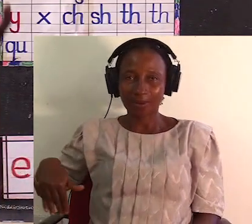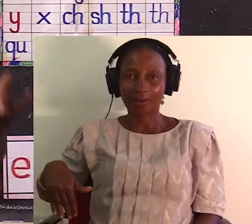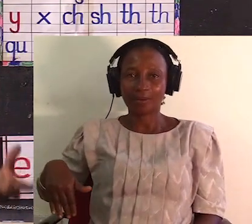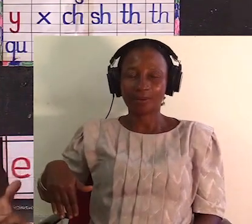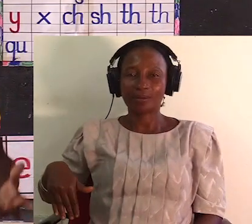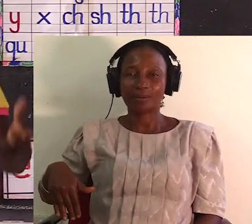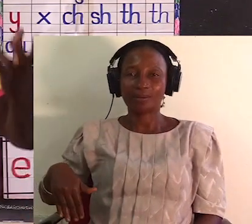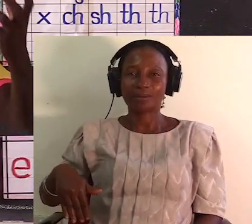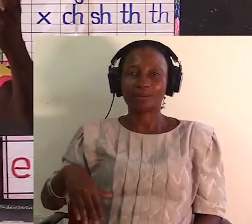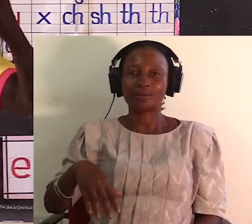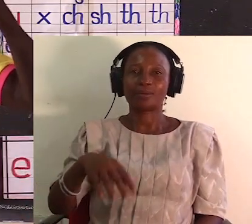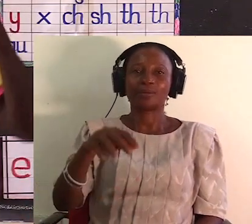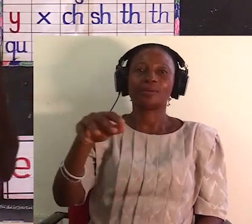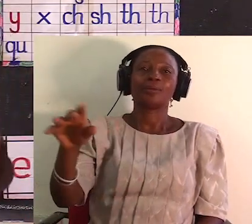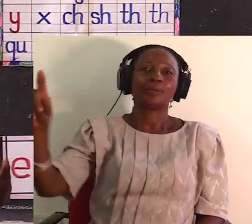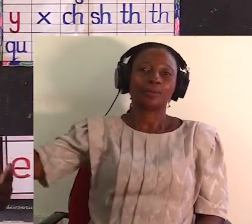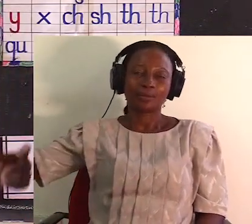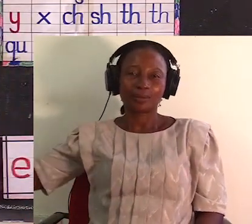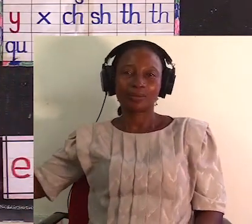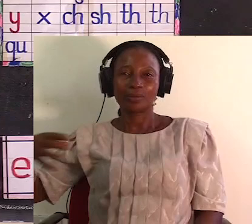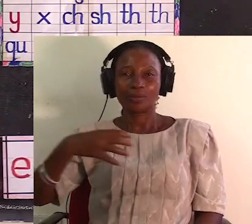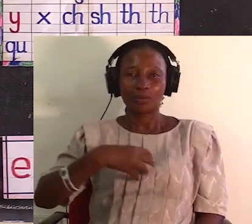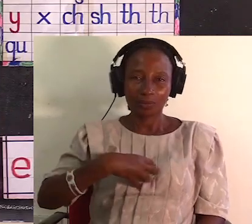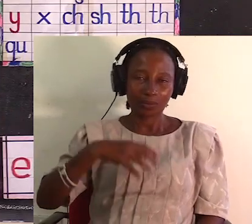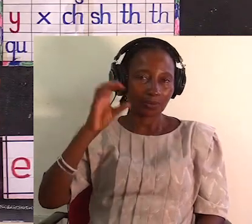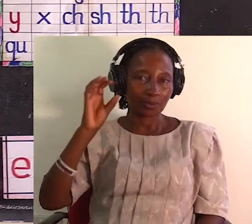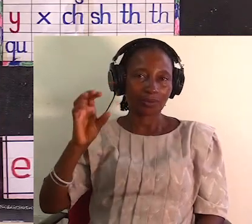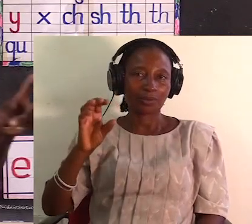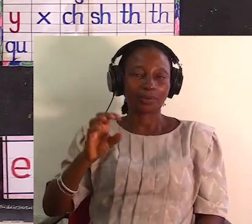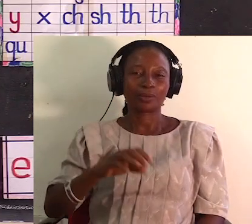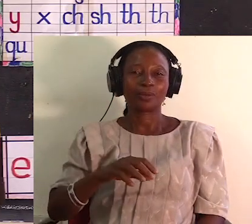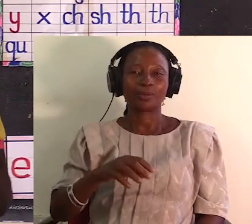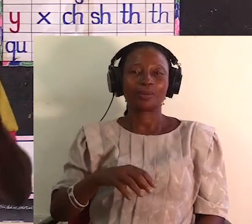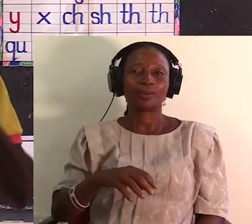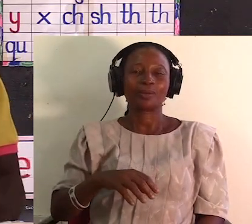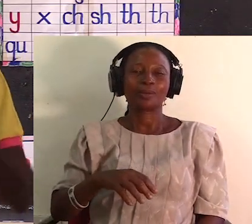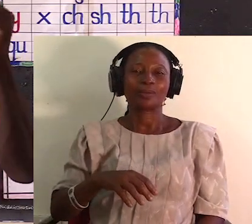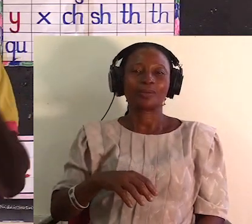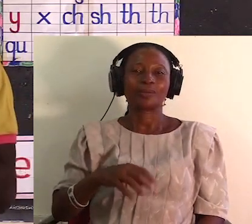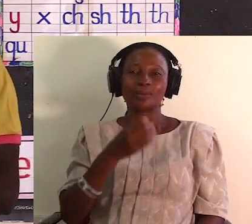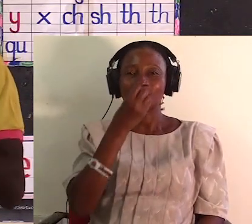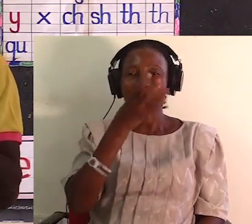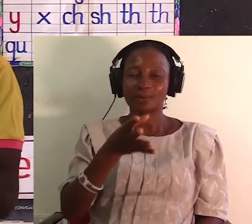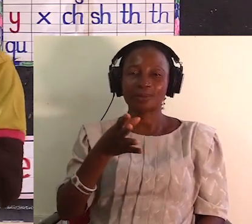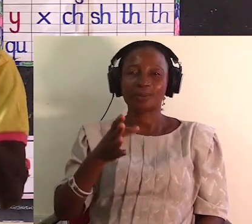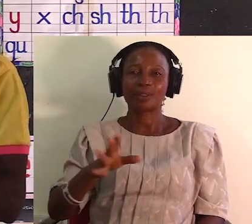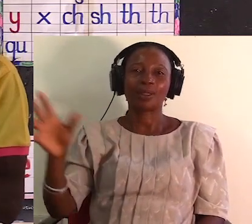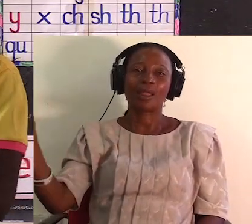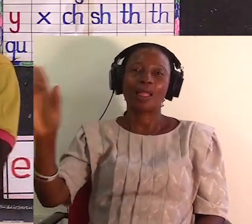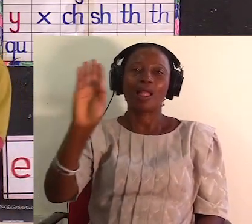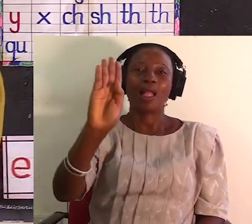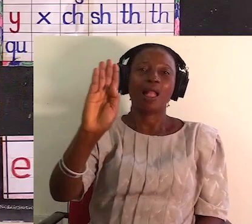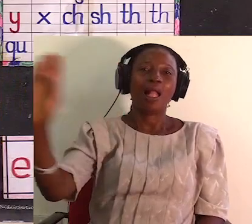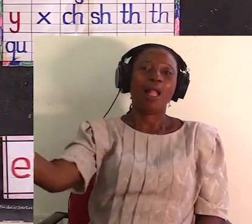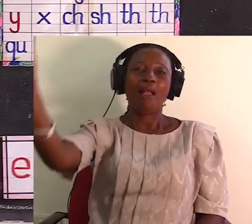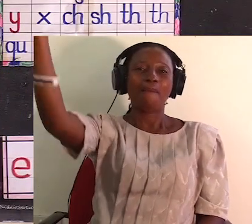to hear the word bingo. But no 2 people can say it together. Otherwise, there will be somebody who cheated.